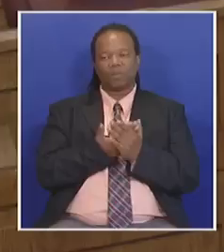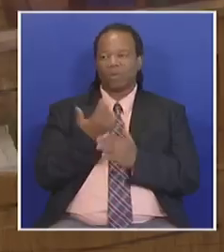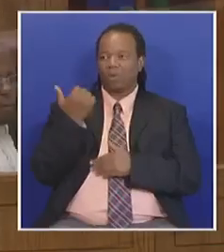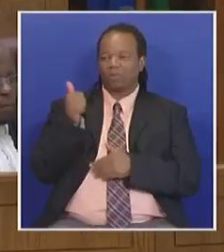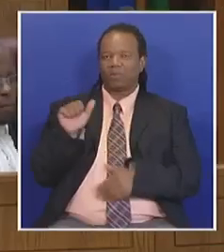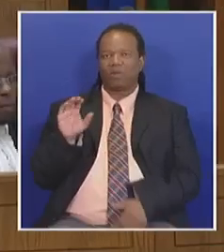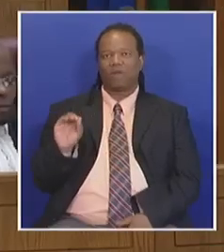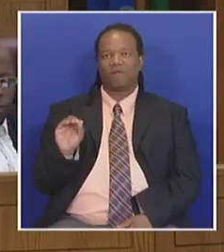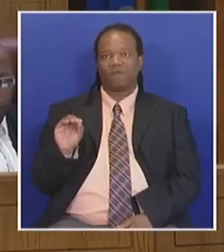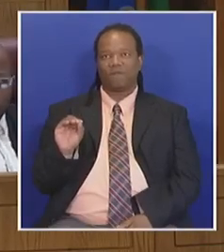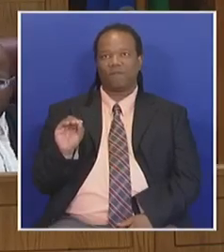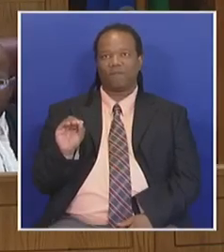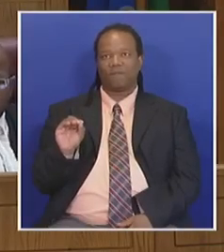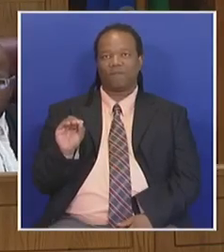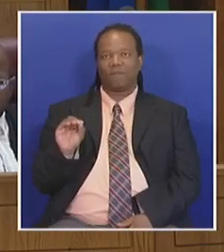motion?